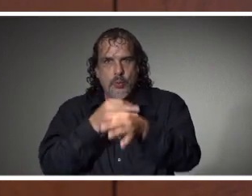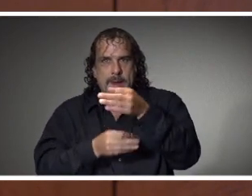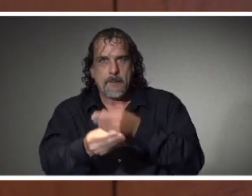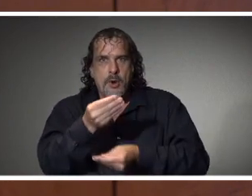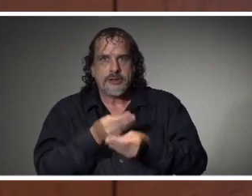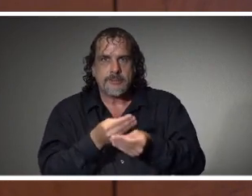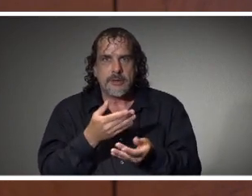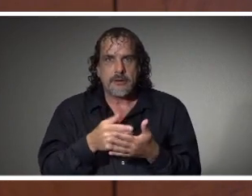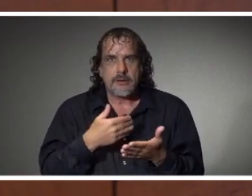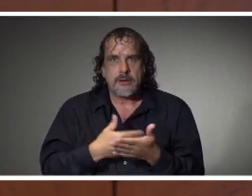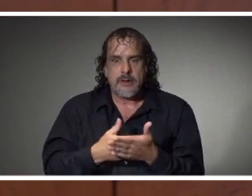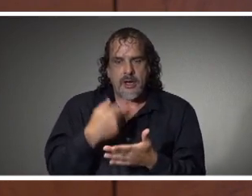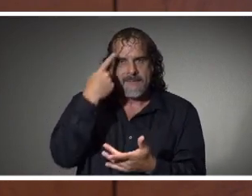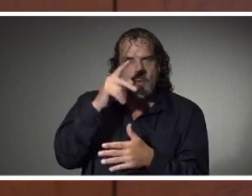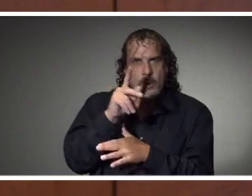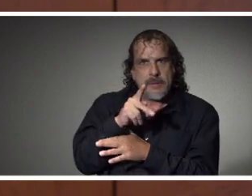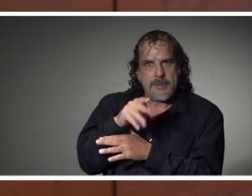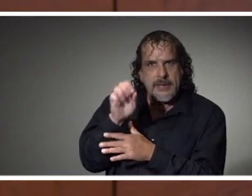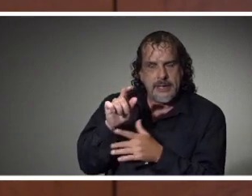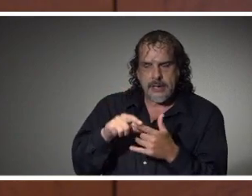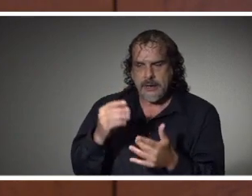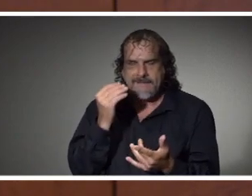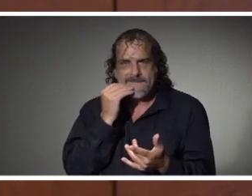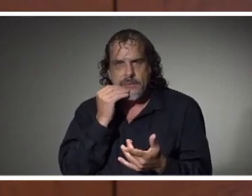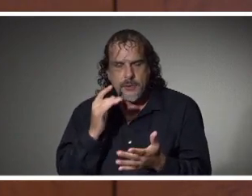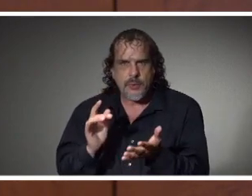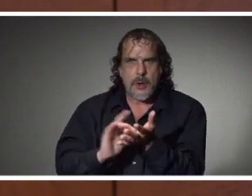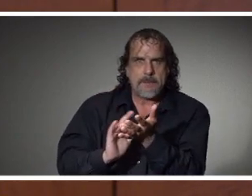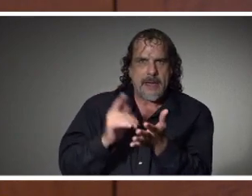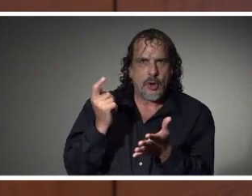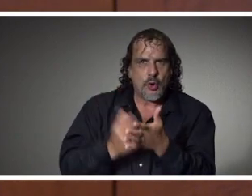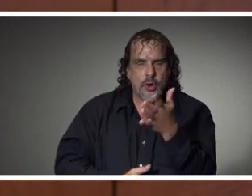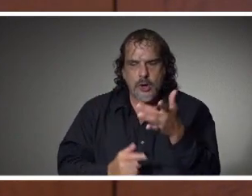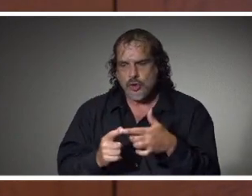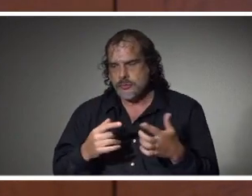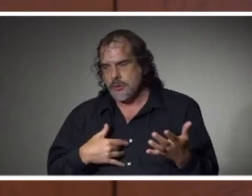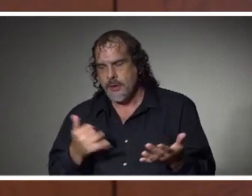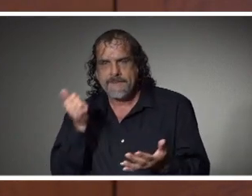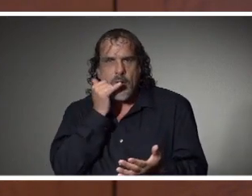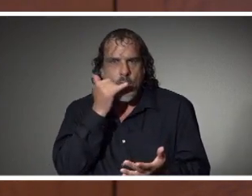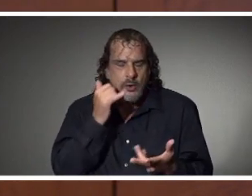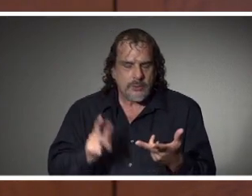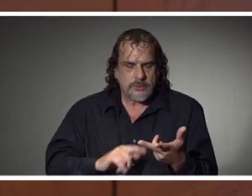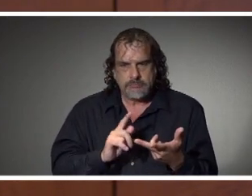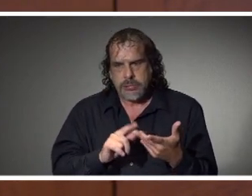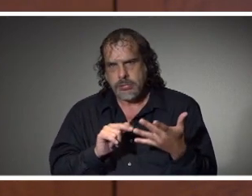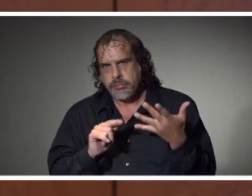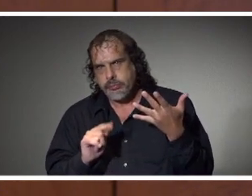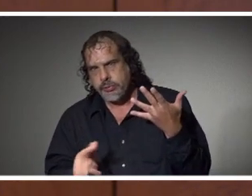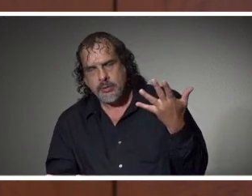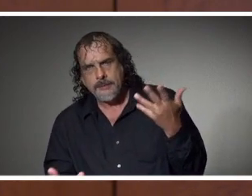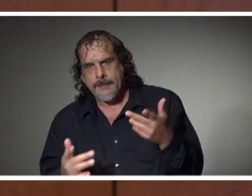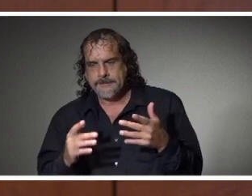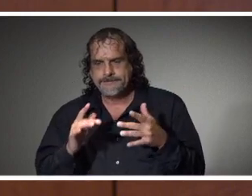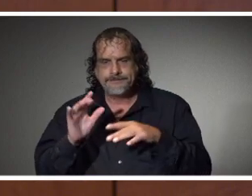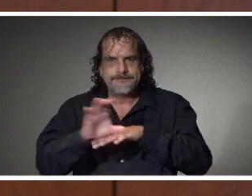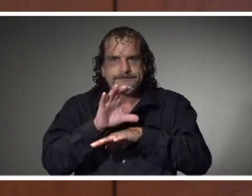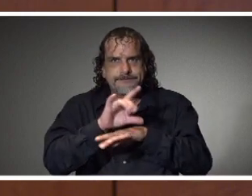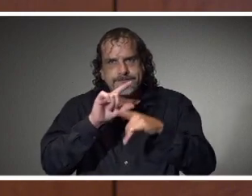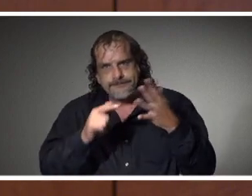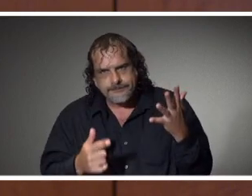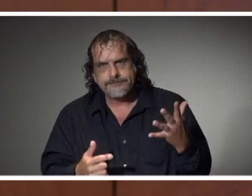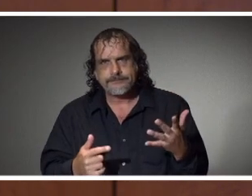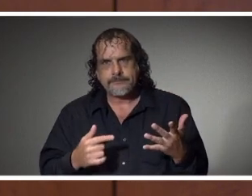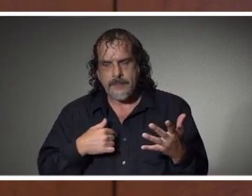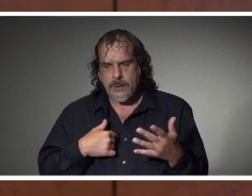and that's for PPE, food, medical costs, communication enhancements, a lot of different things. We're